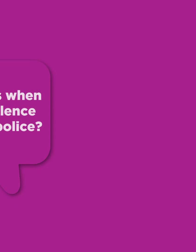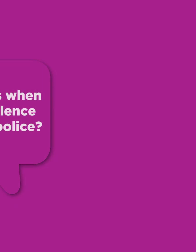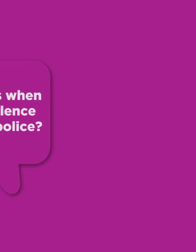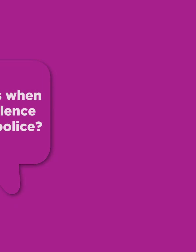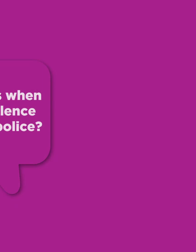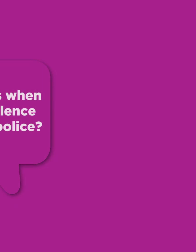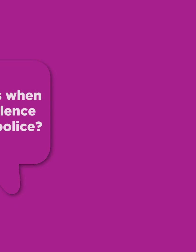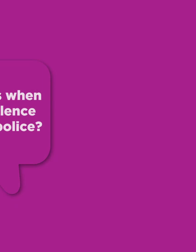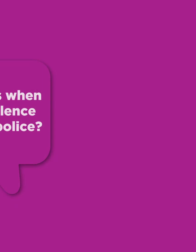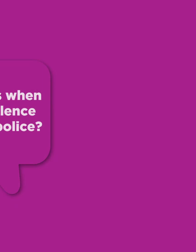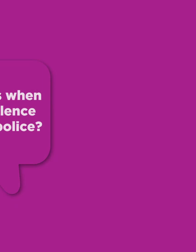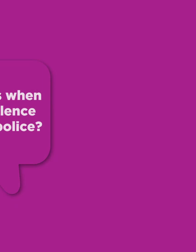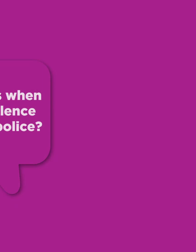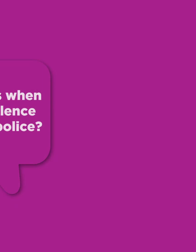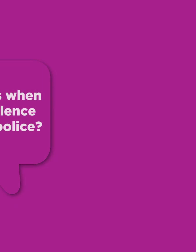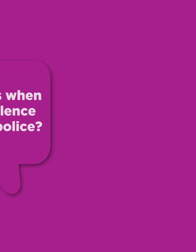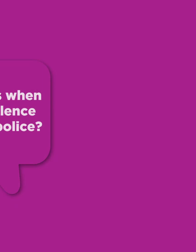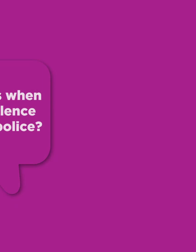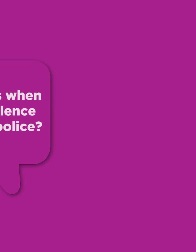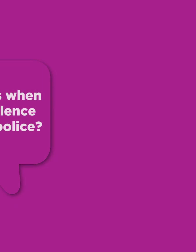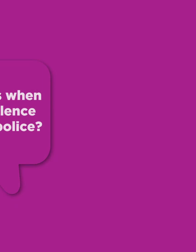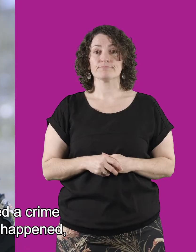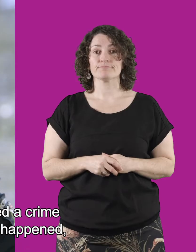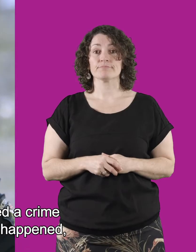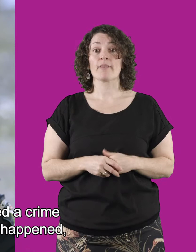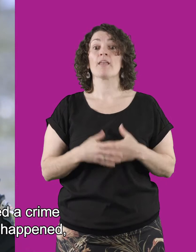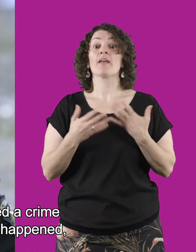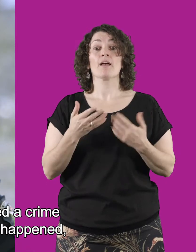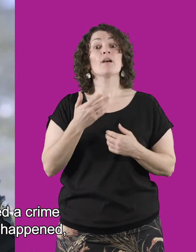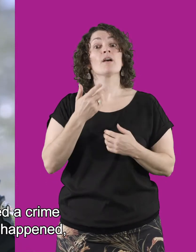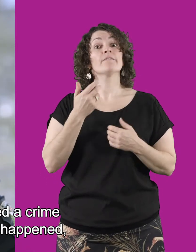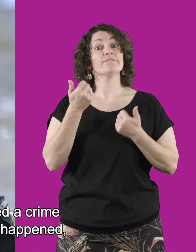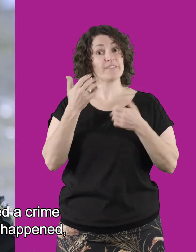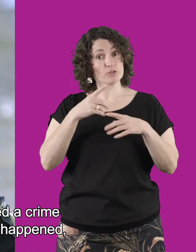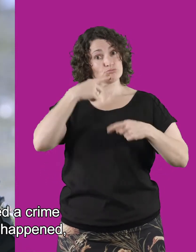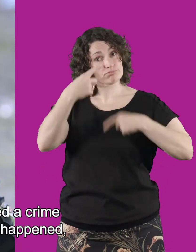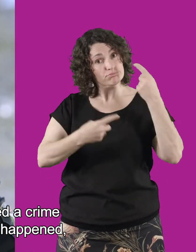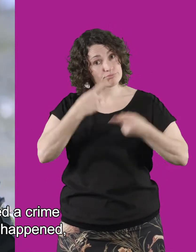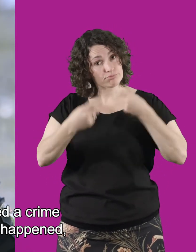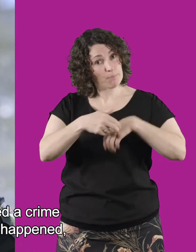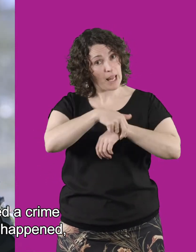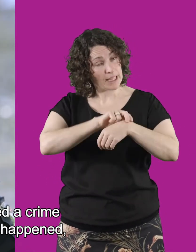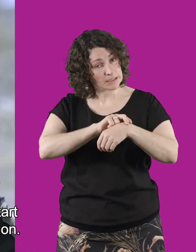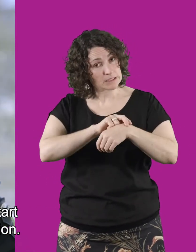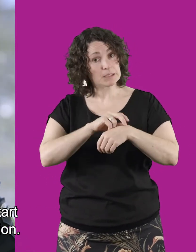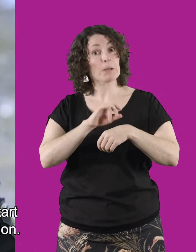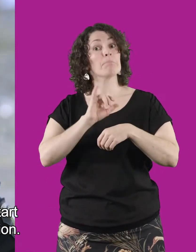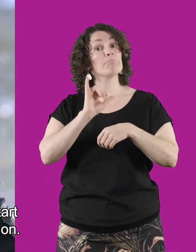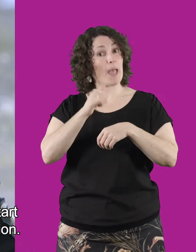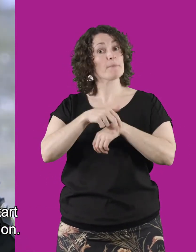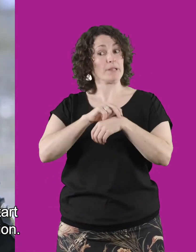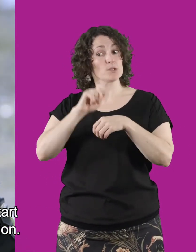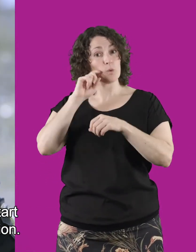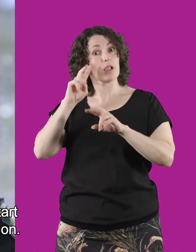What happens when we report violence and abuse to police? After you've reported a crime and told police what happened, they might start